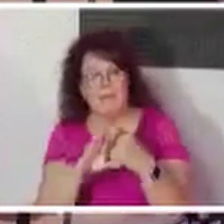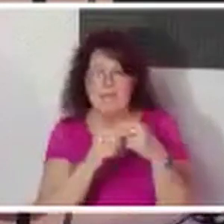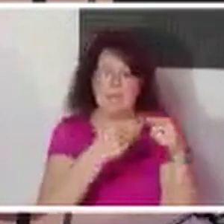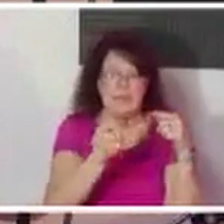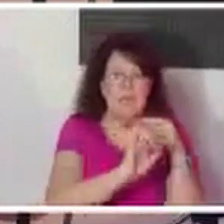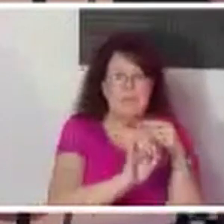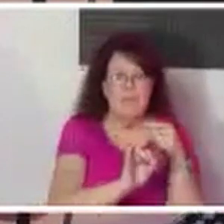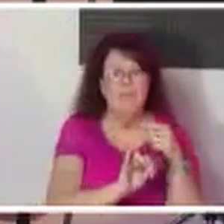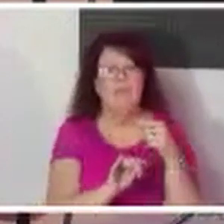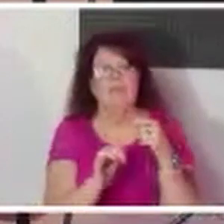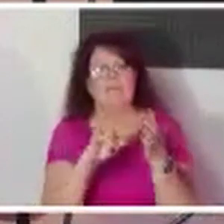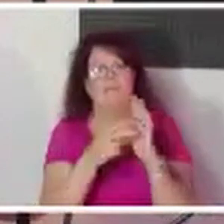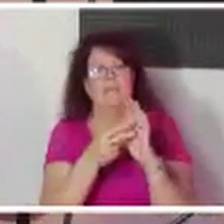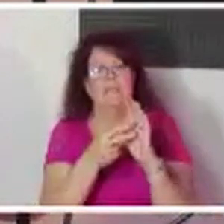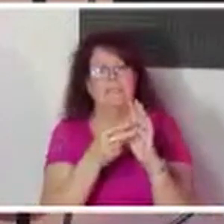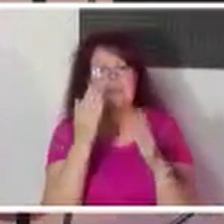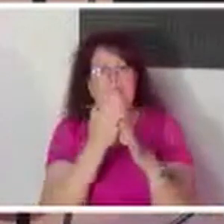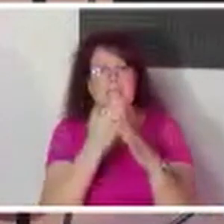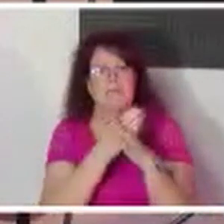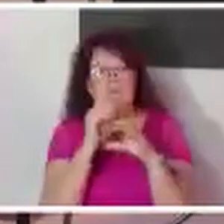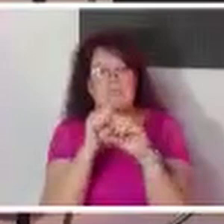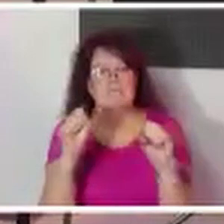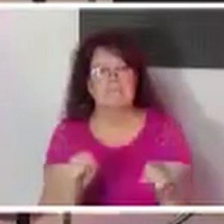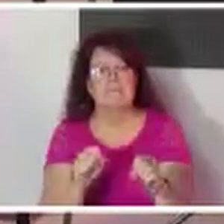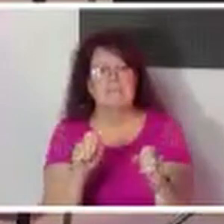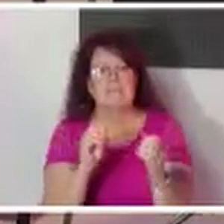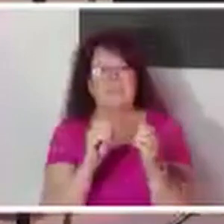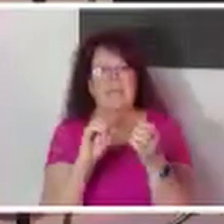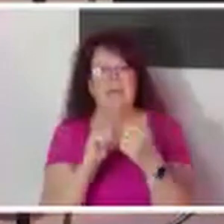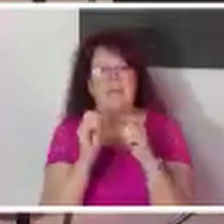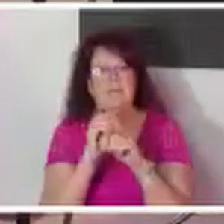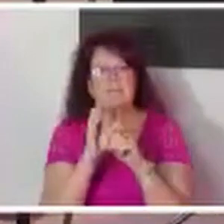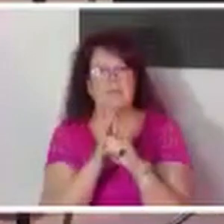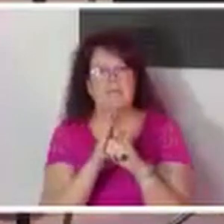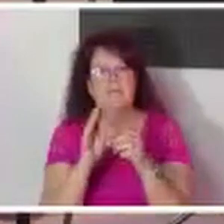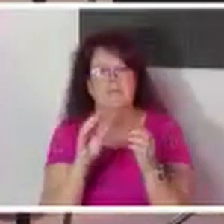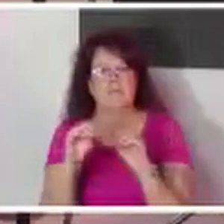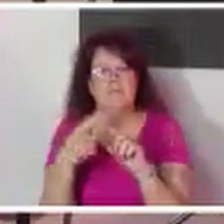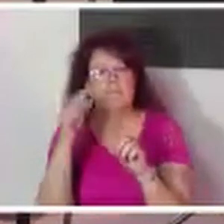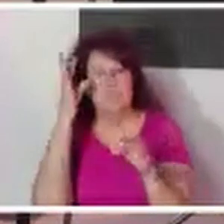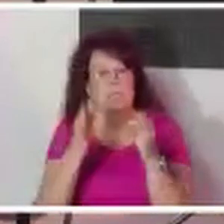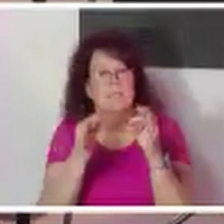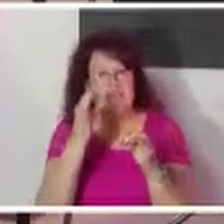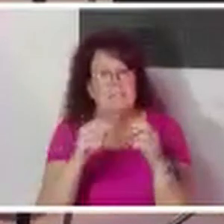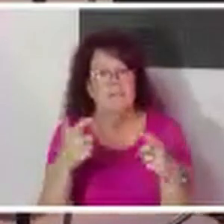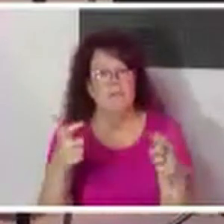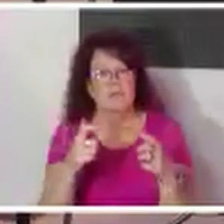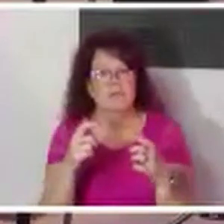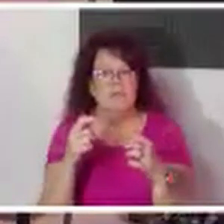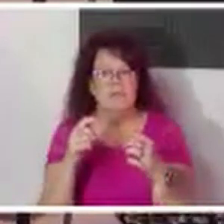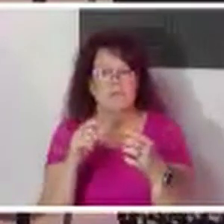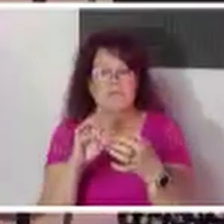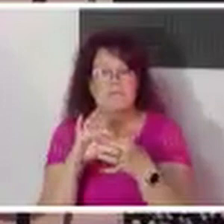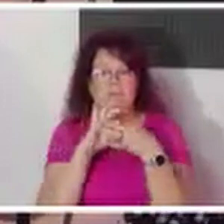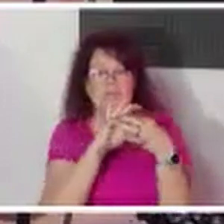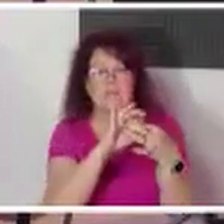well means also disrupting systems of harm that are impacting them. And so it moved from just this specific one-on-one relational context to this